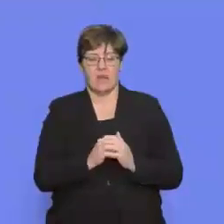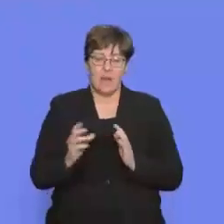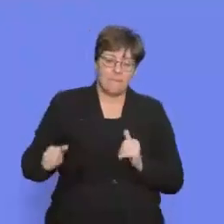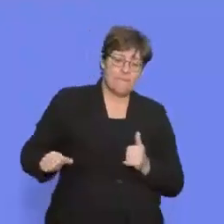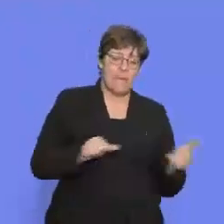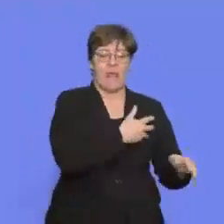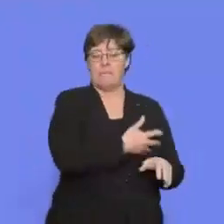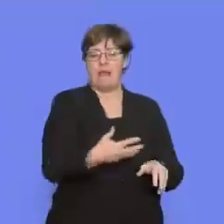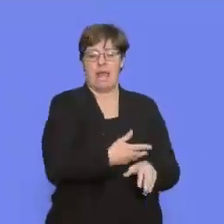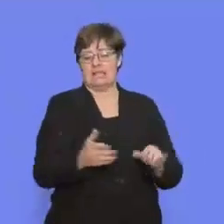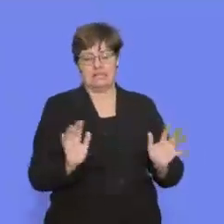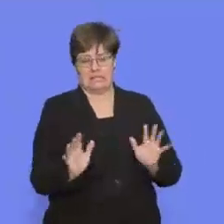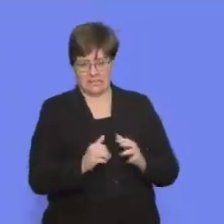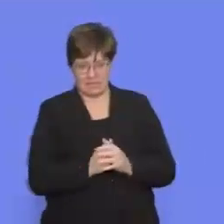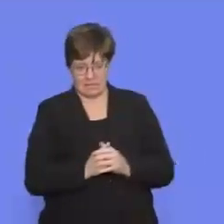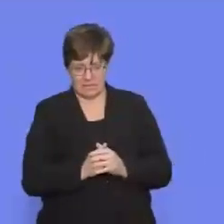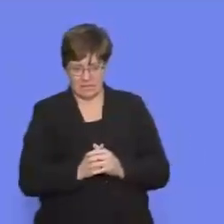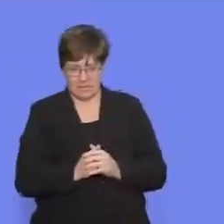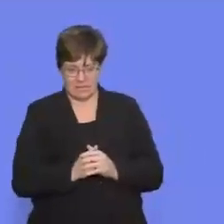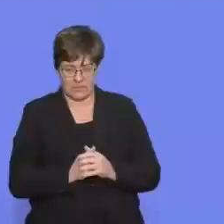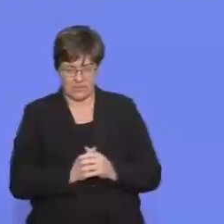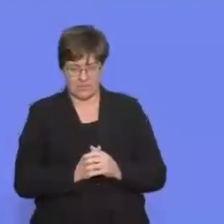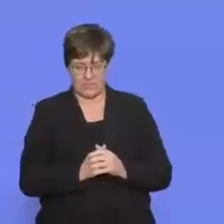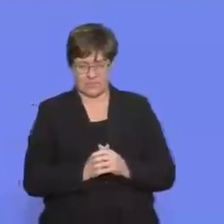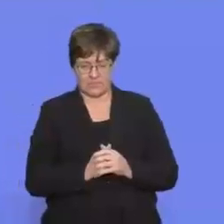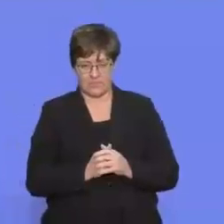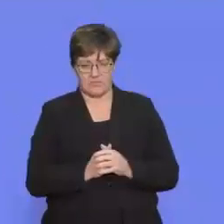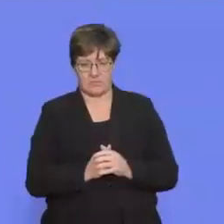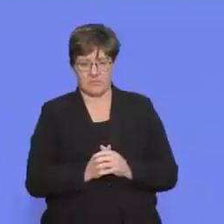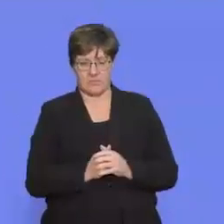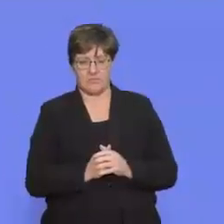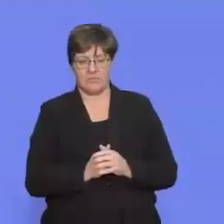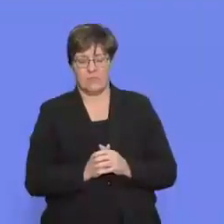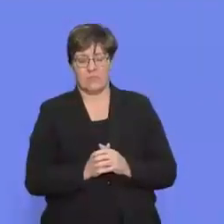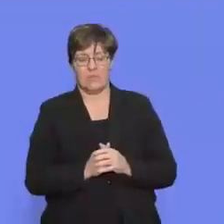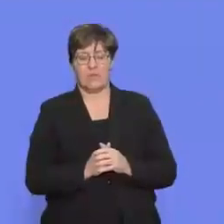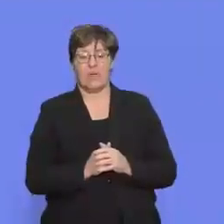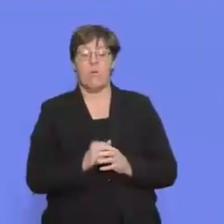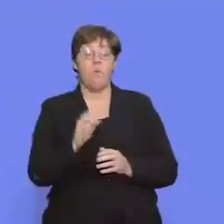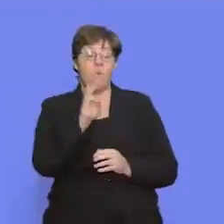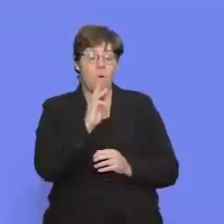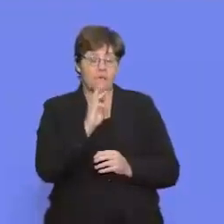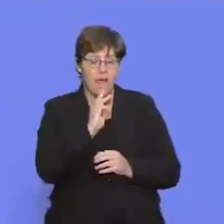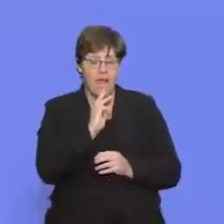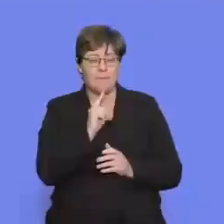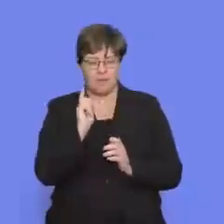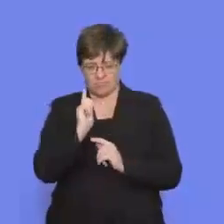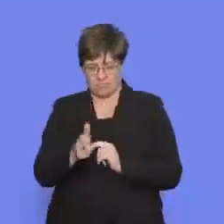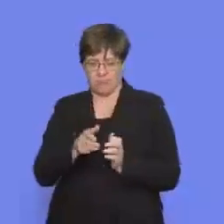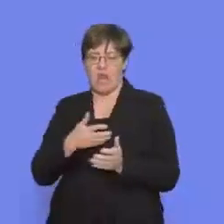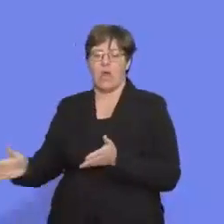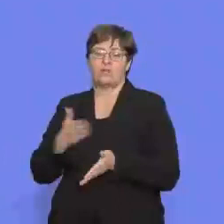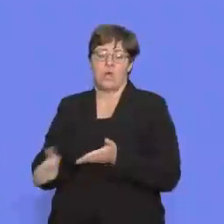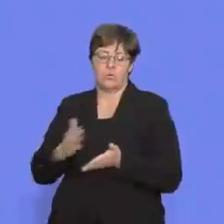the blood. So more water is lost. If water is not reabsorbed